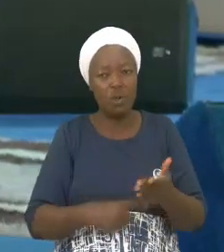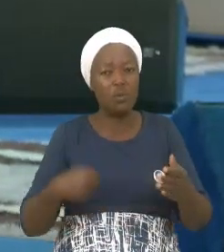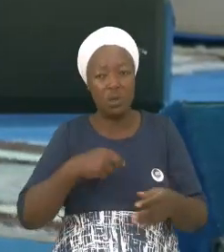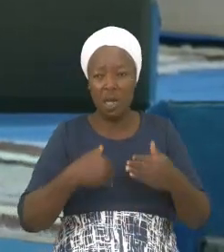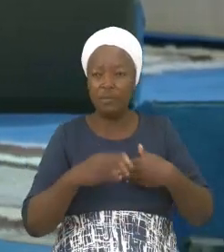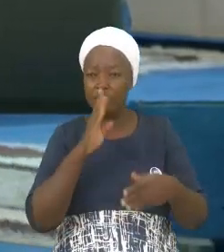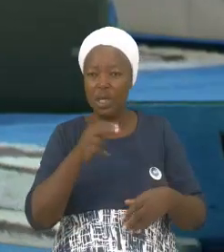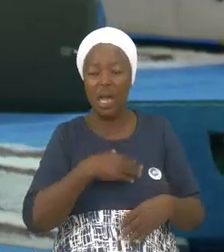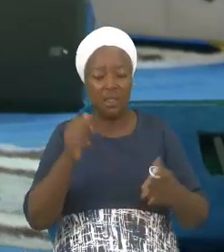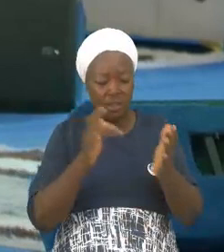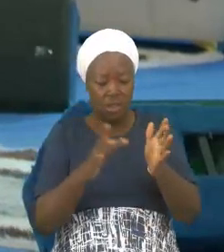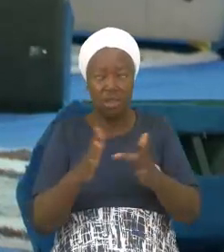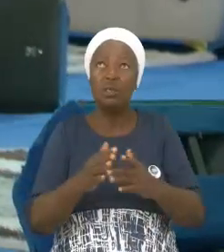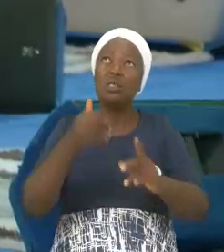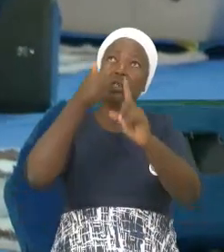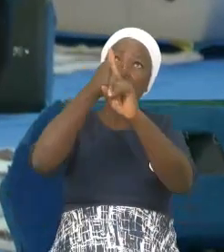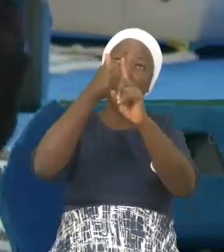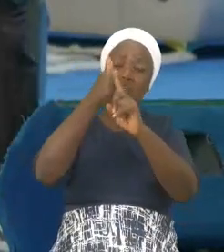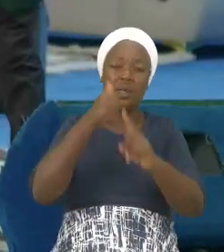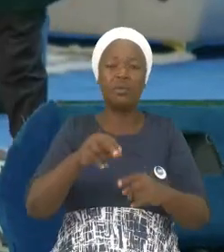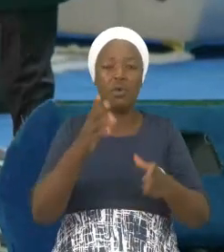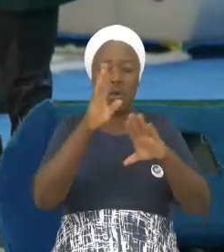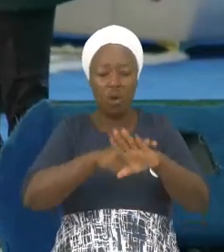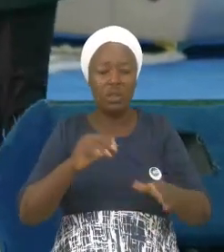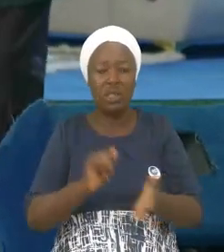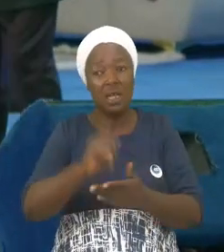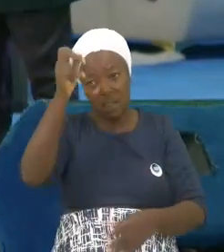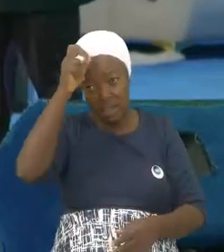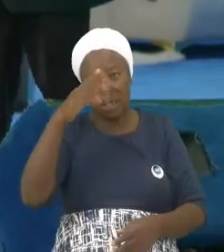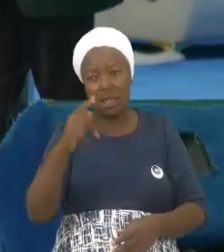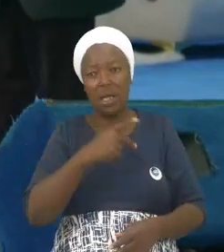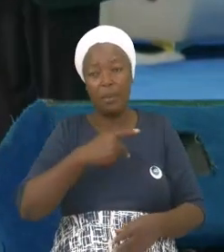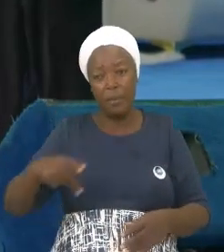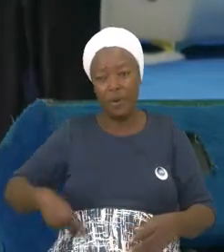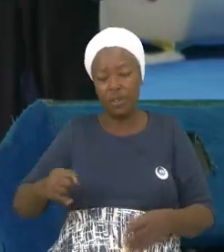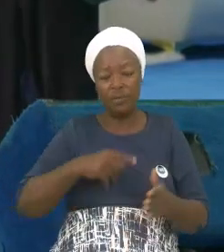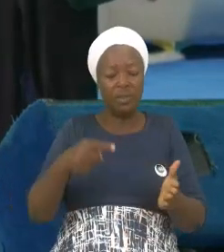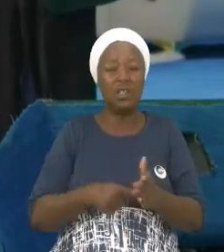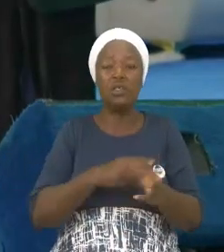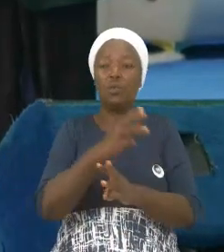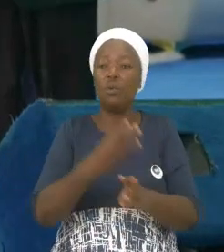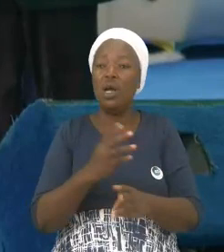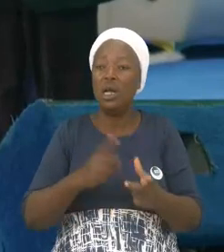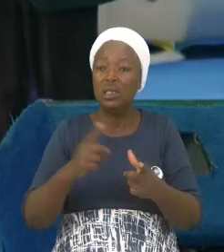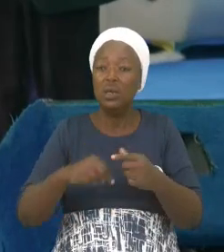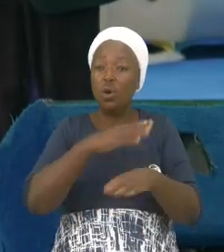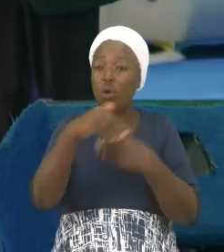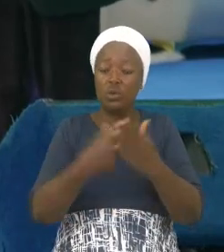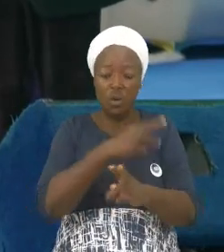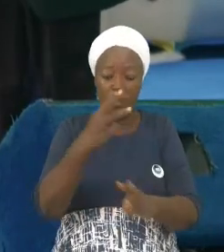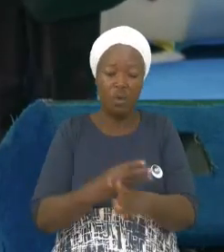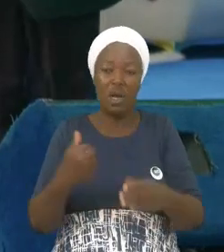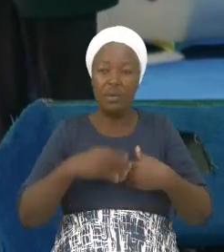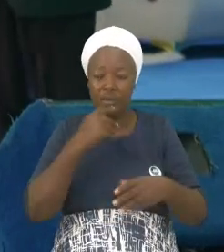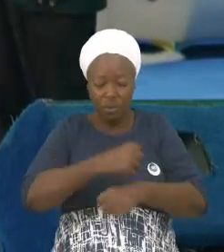Jesus Christ himself, he calls that Satan the prince of this world. And the whole world had been